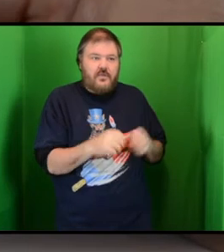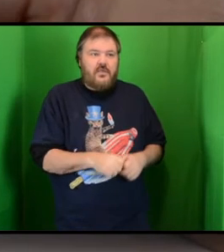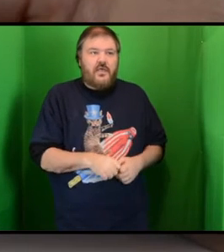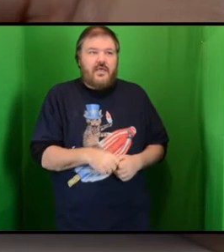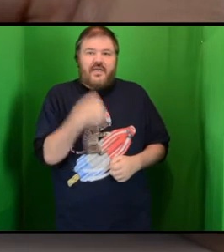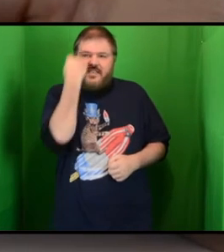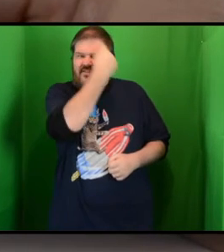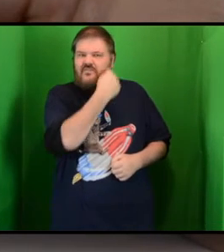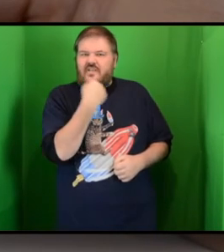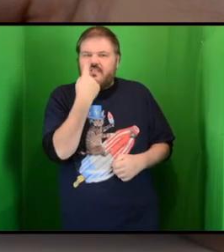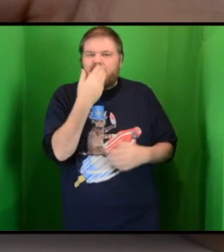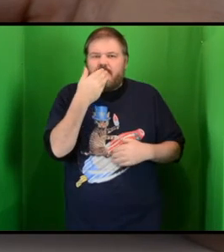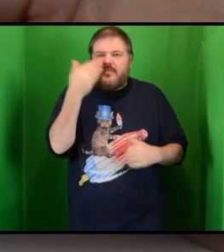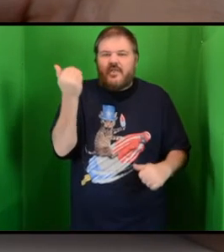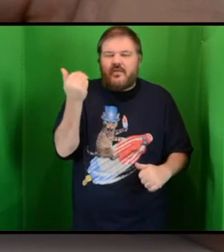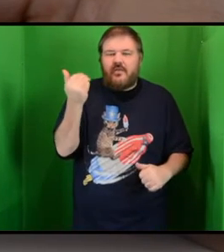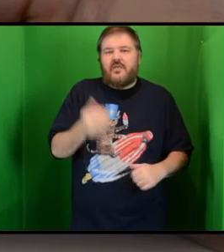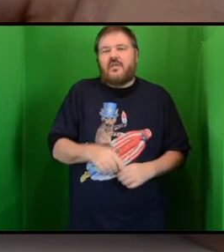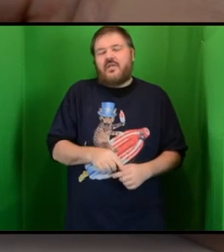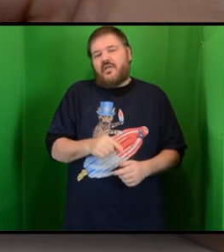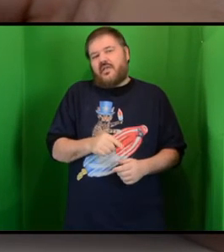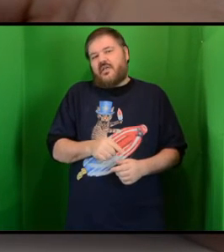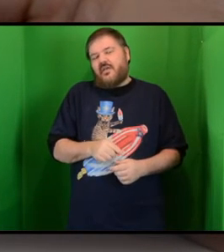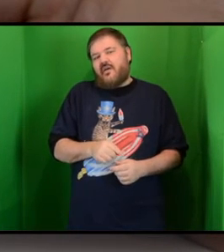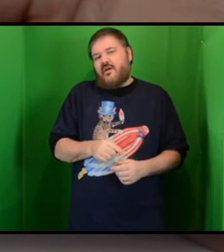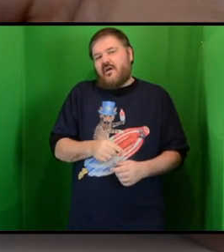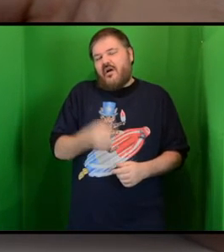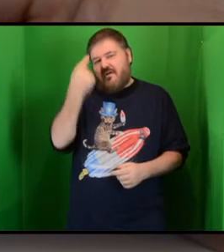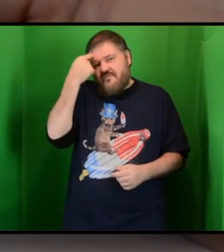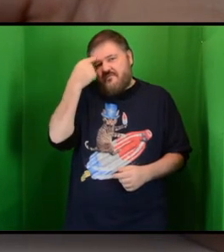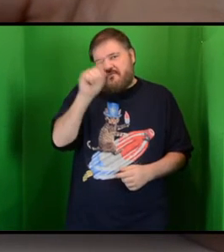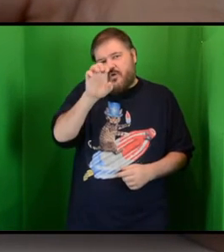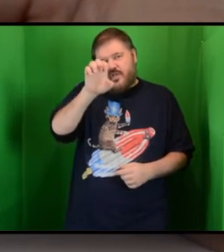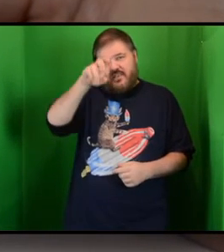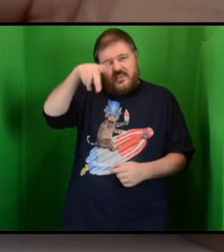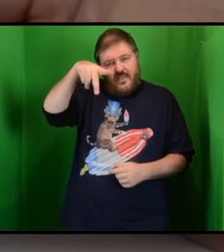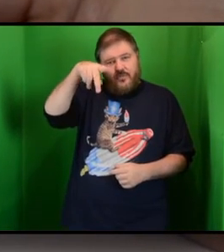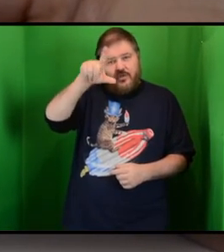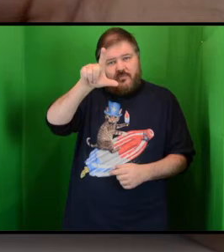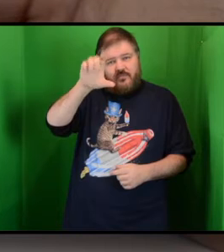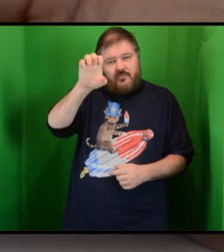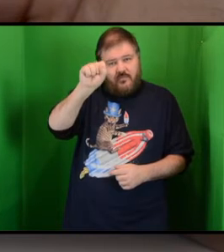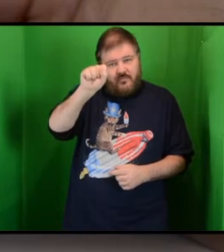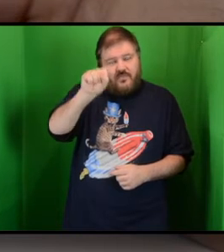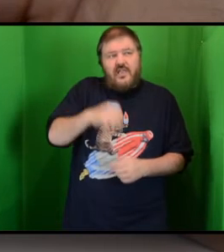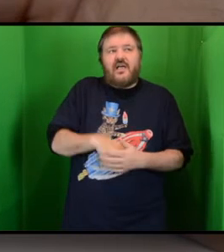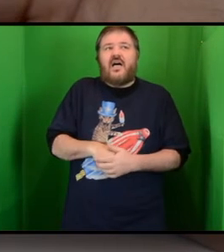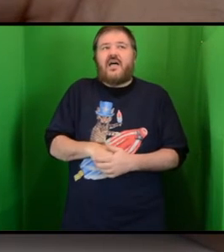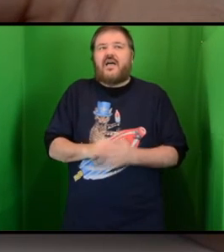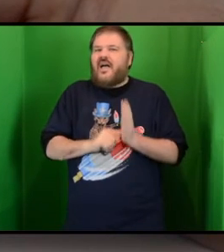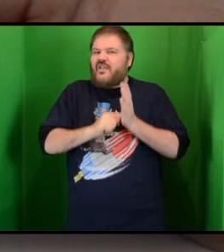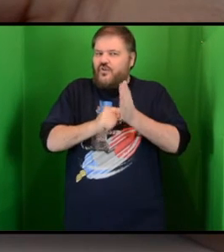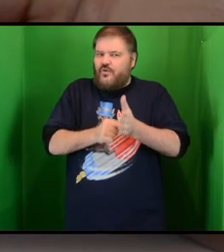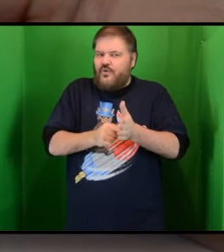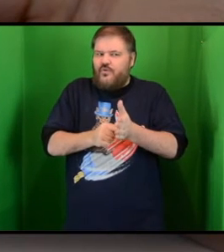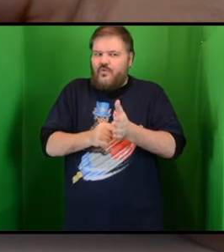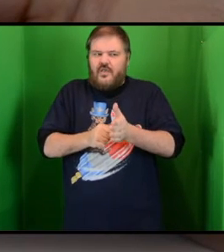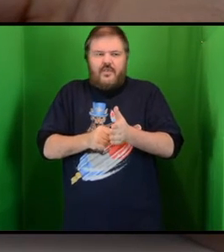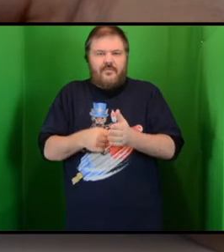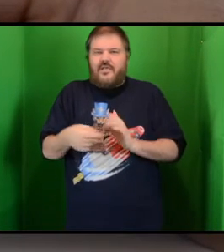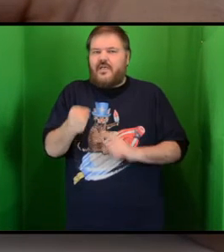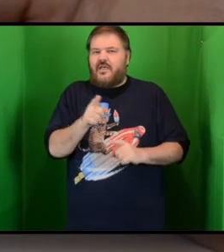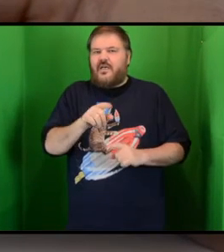had more description in regards to an origin where they were created by Spike and Wheeljack and others as an experiment, and